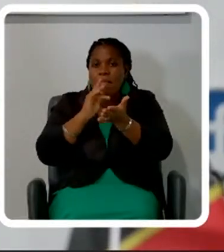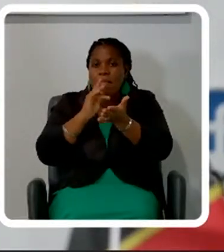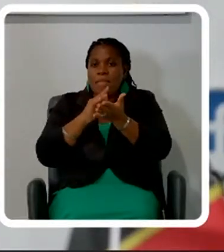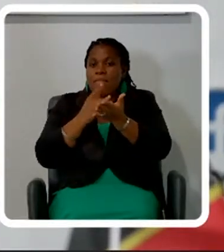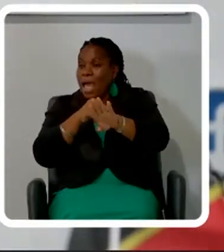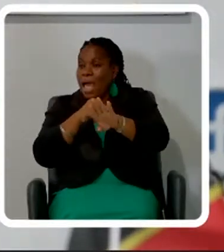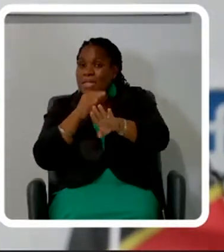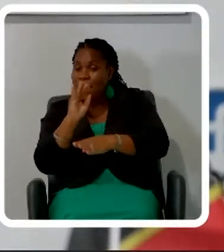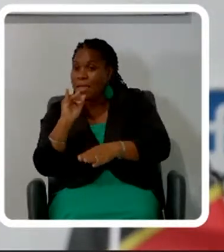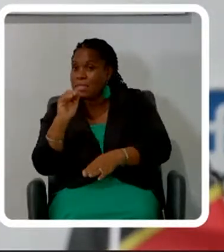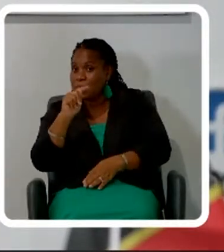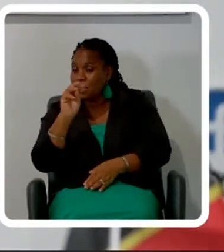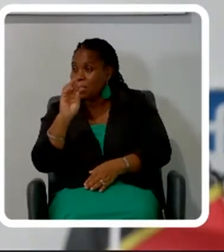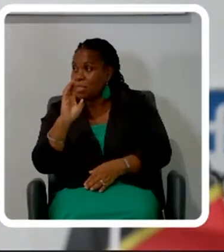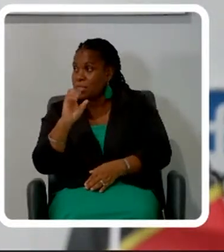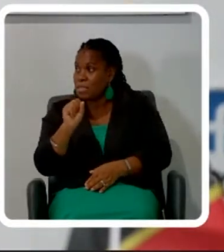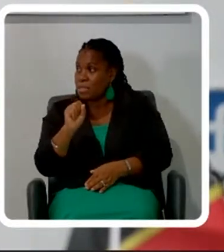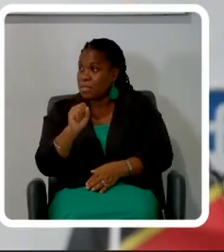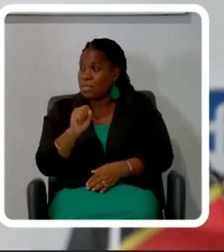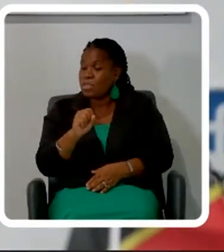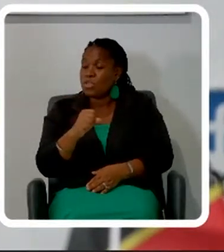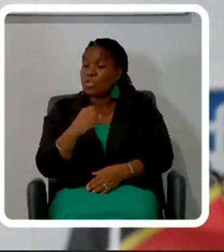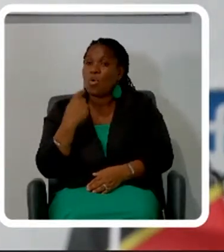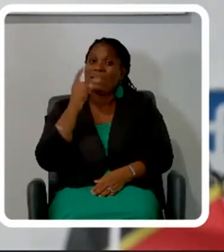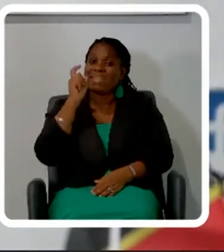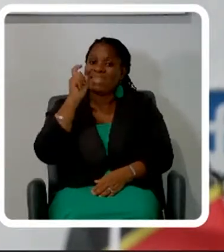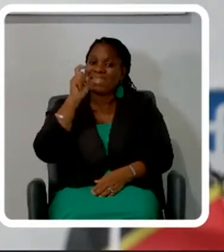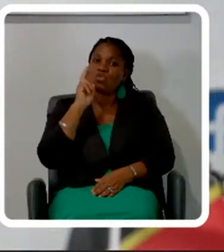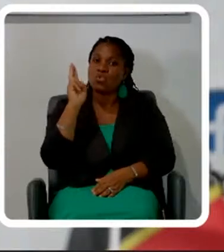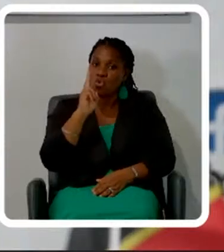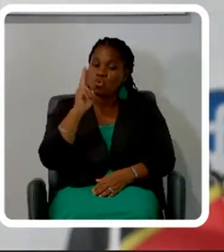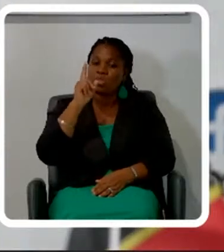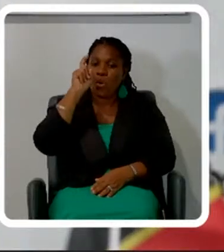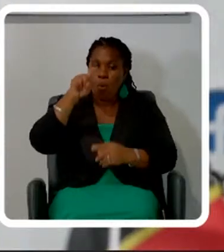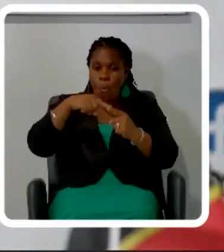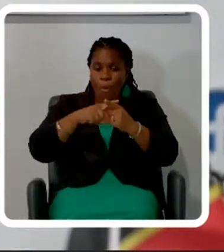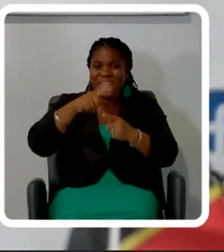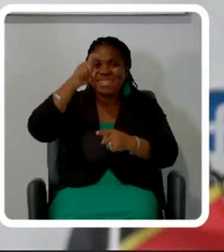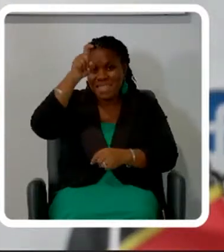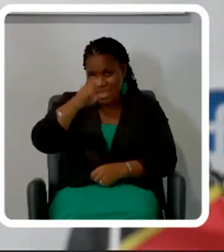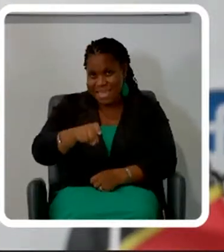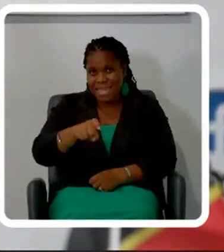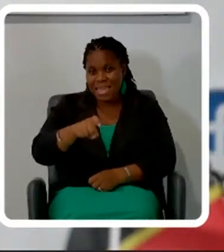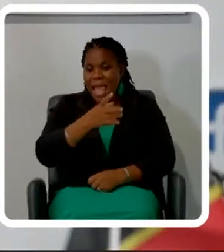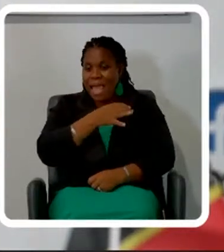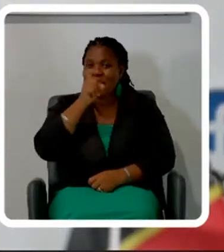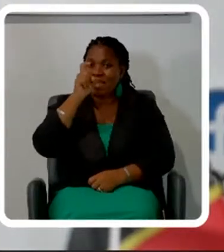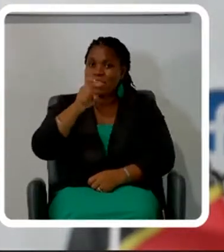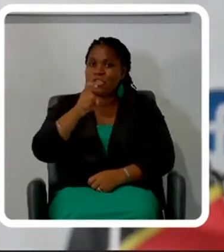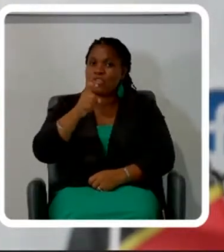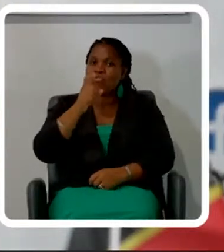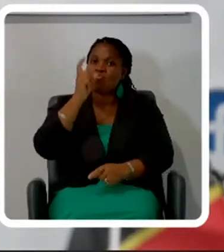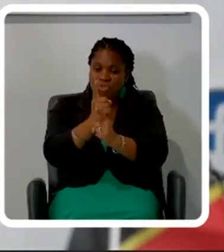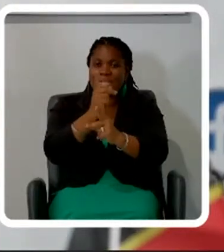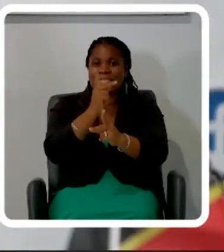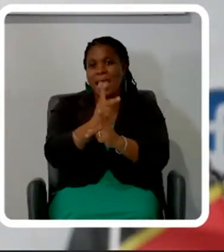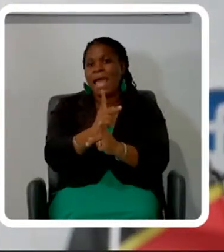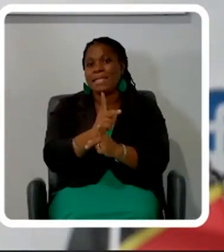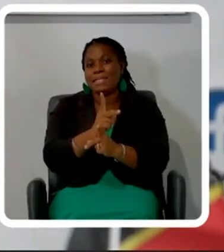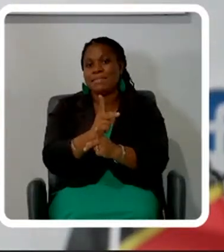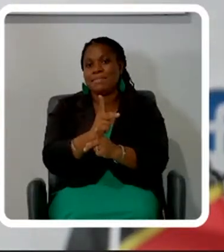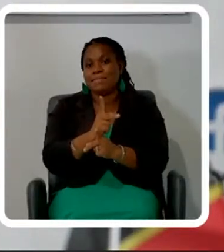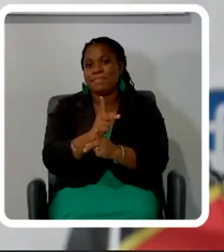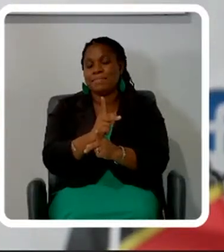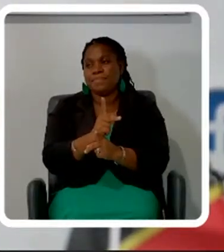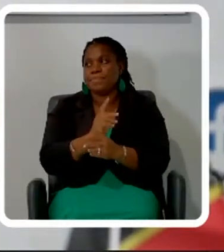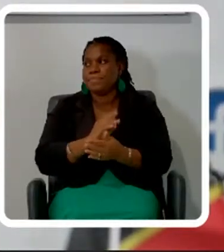to use antibiotics when they are needed and use the right antibiotic when we have to apply it. So that,